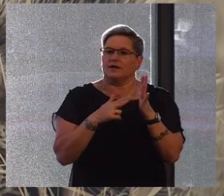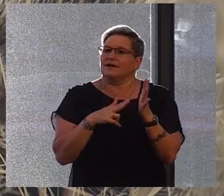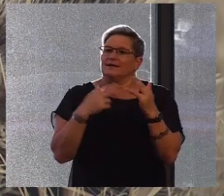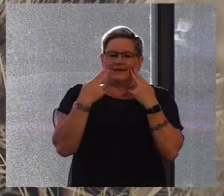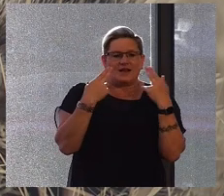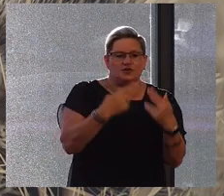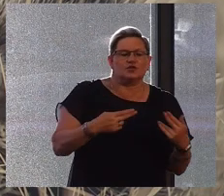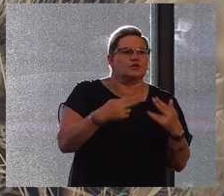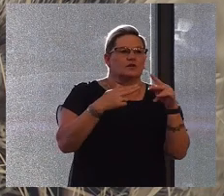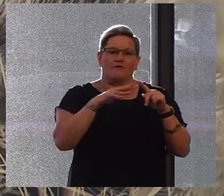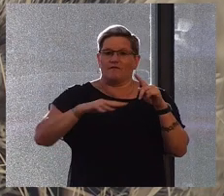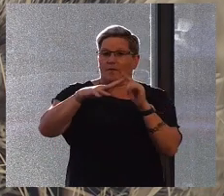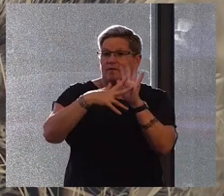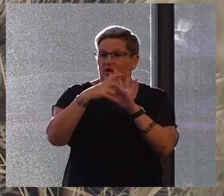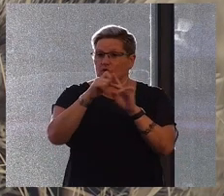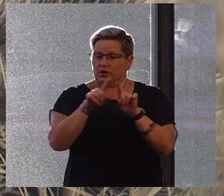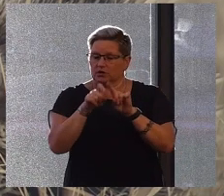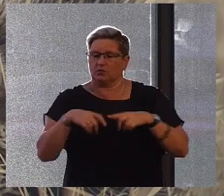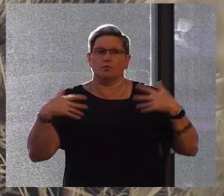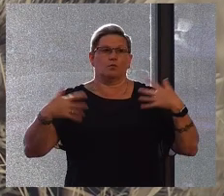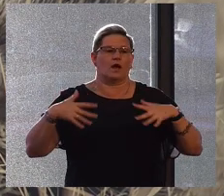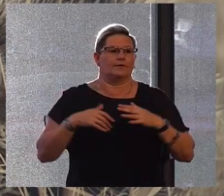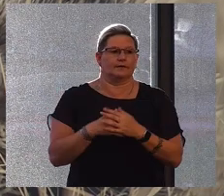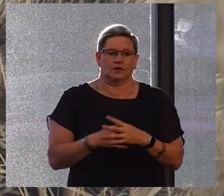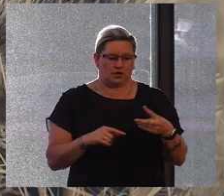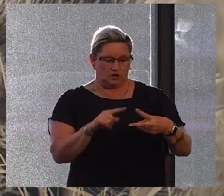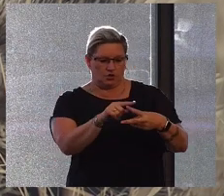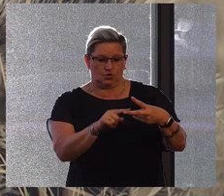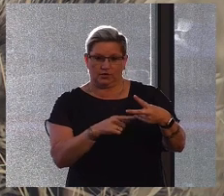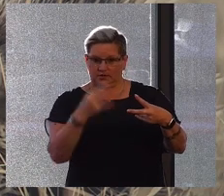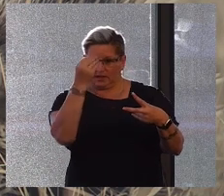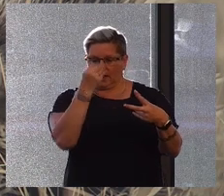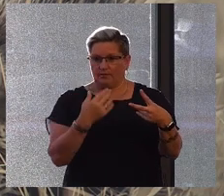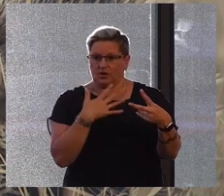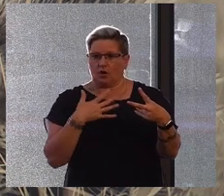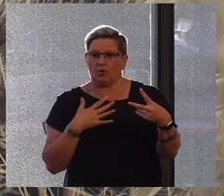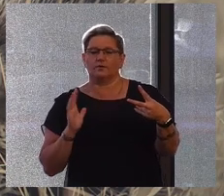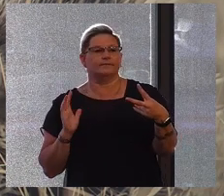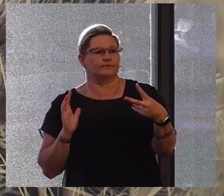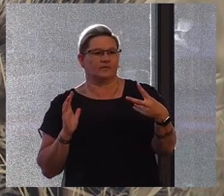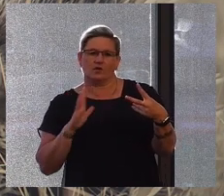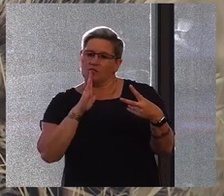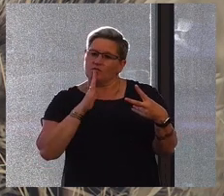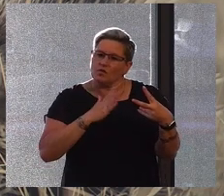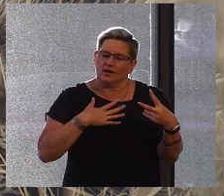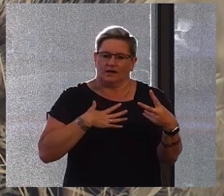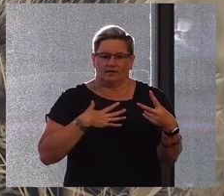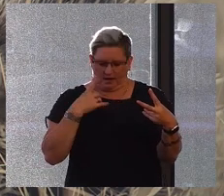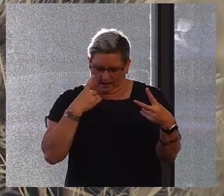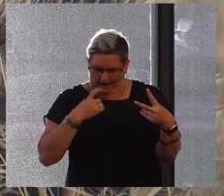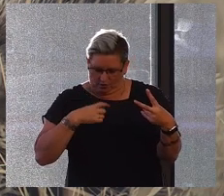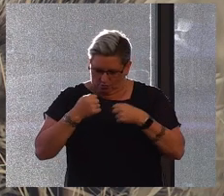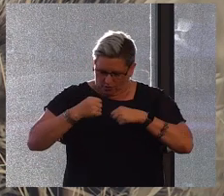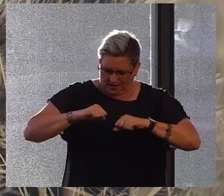others. There are two things that stand out to me from all the organisations I've met. They care deeply about protecting our